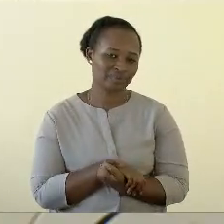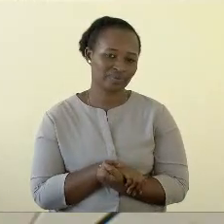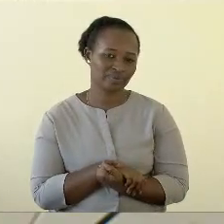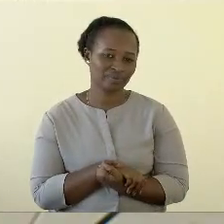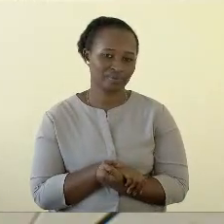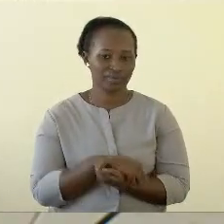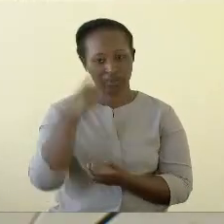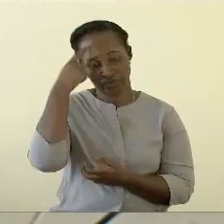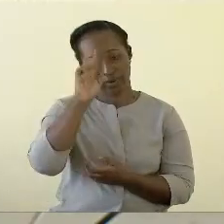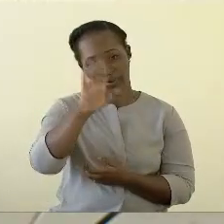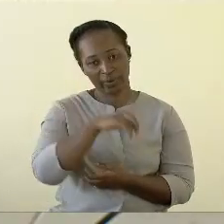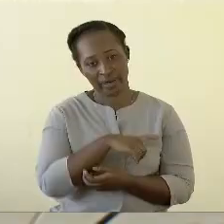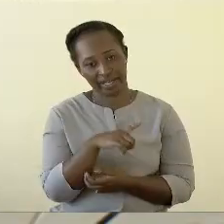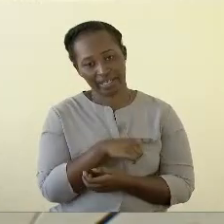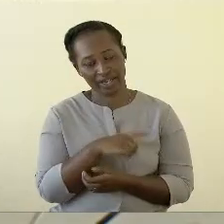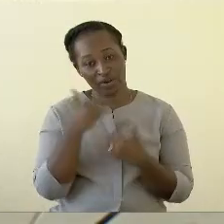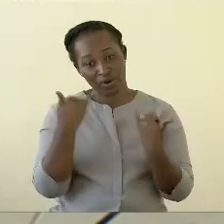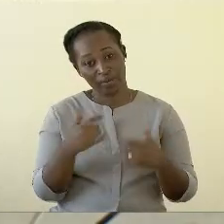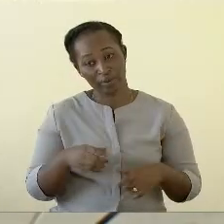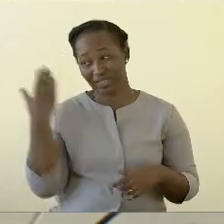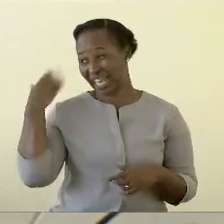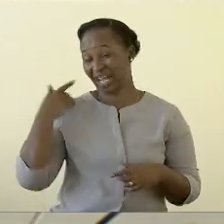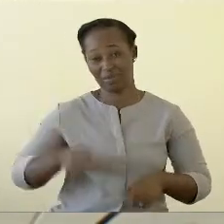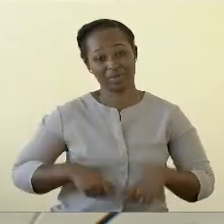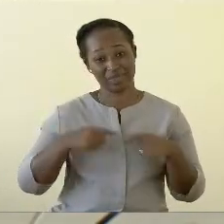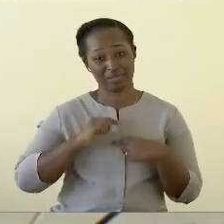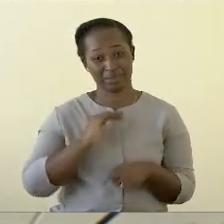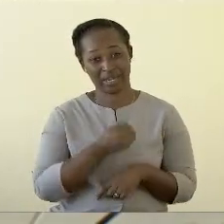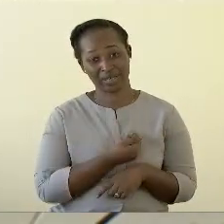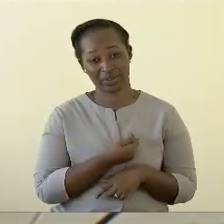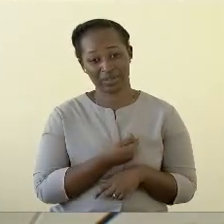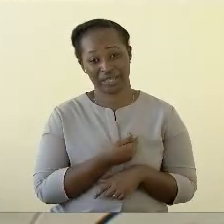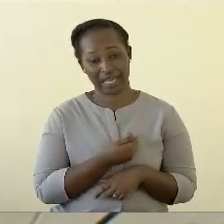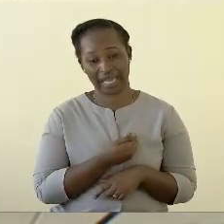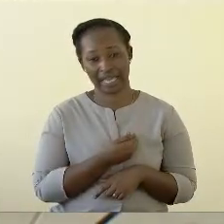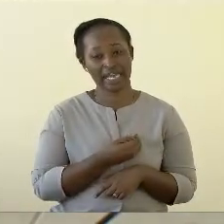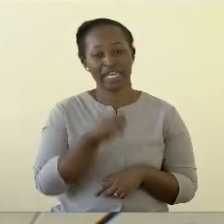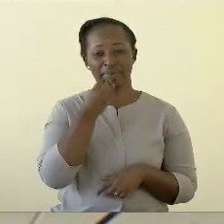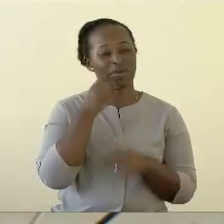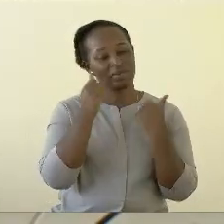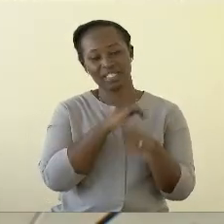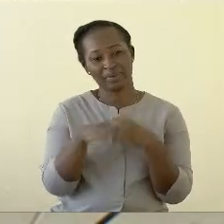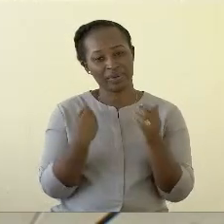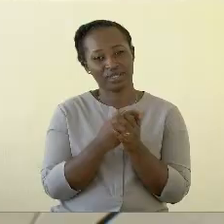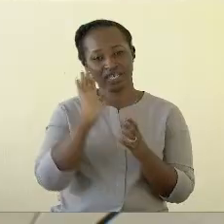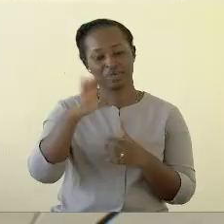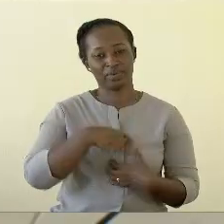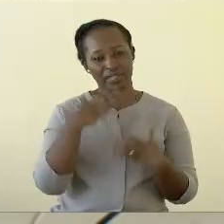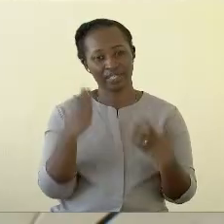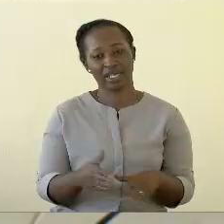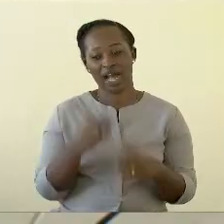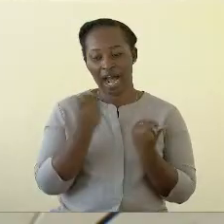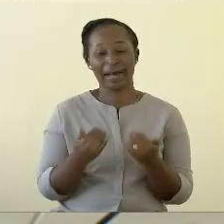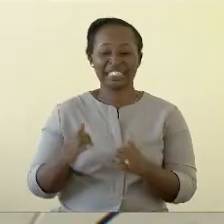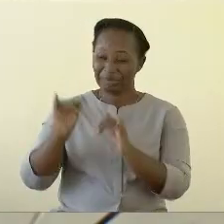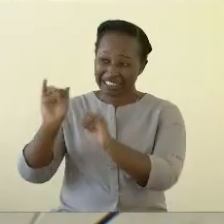For you, you're lucky. During our days, the best meal was always for the guests. Then you, the children, you stay